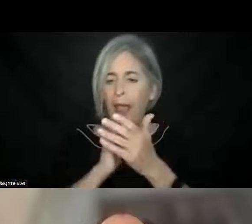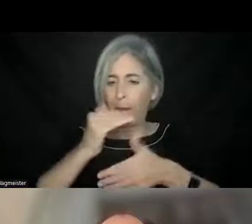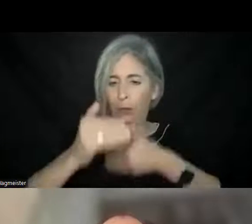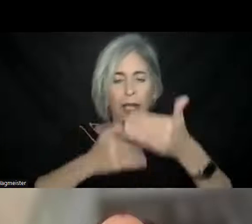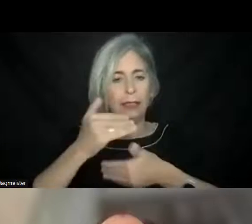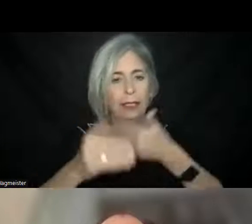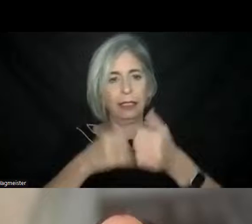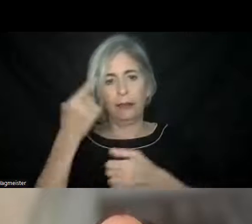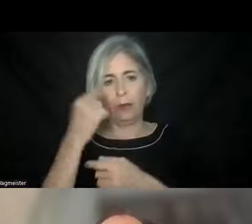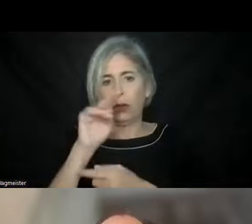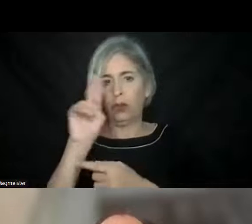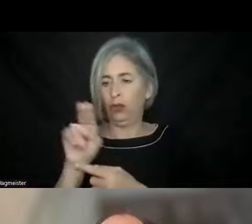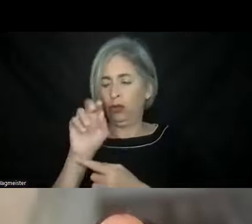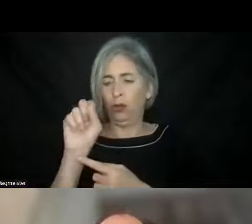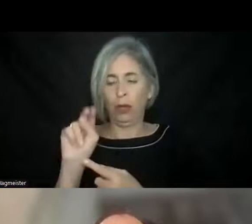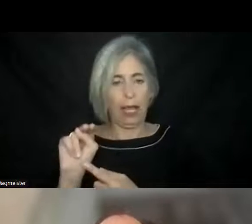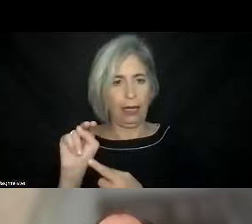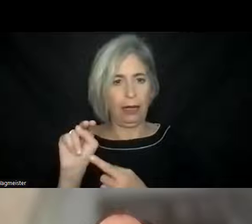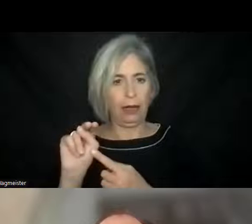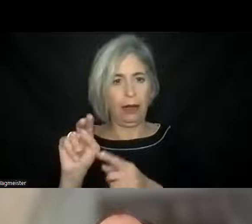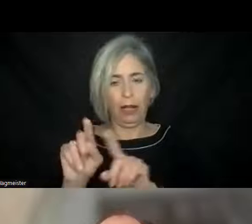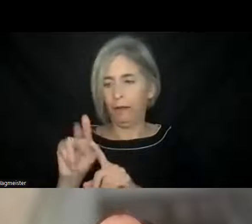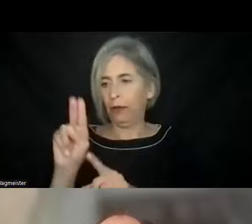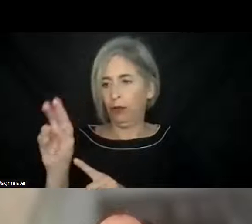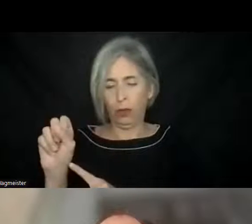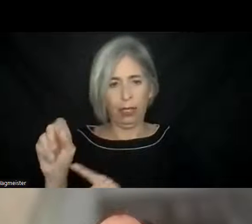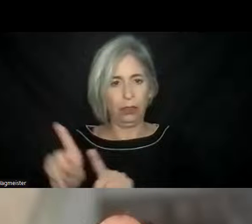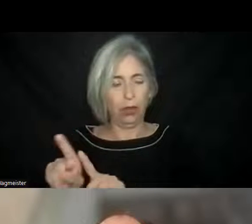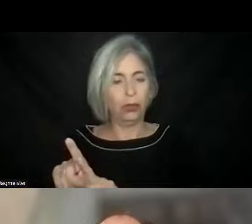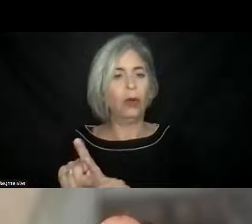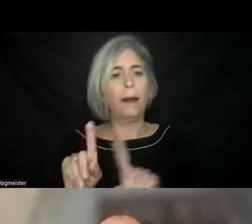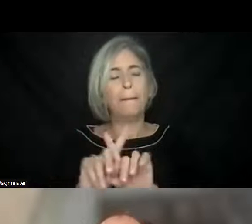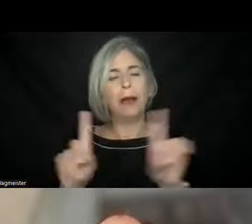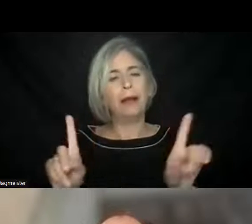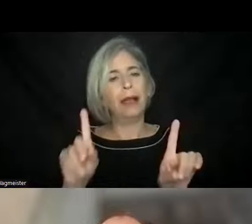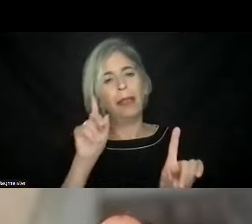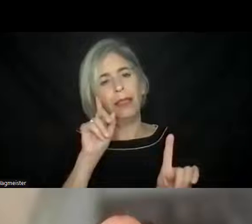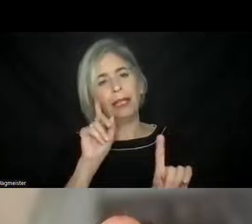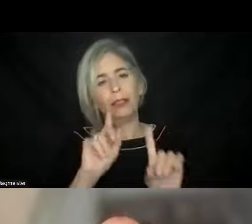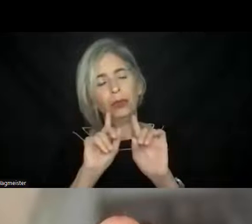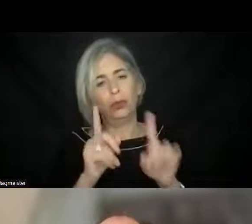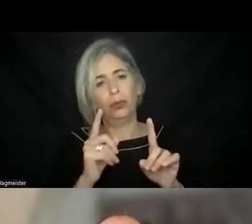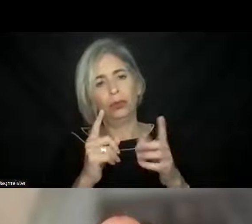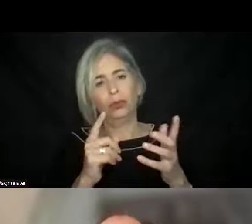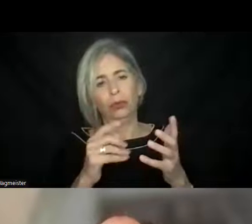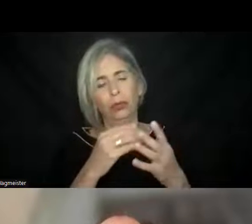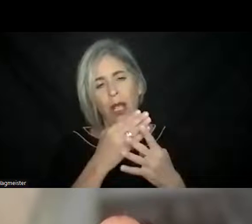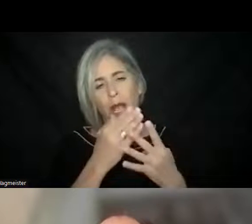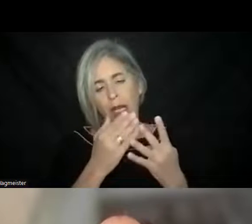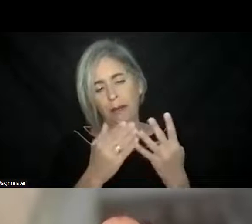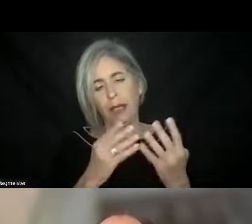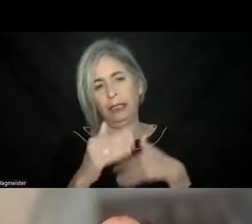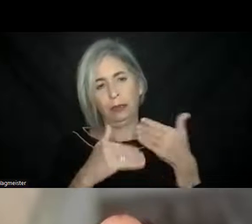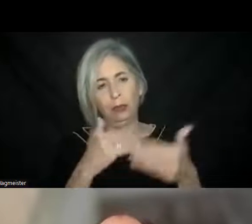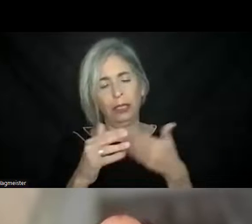the EU and also for the member states. But I don't think just to automate these kind of processes